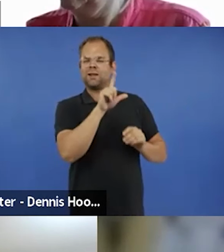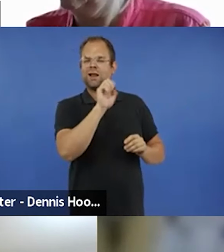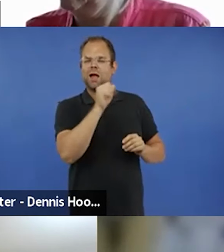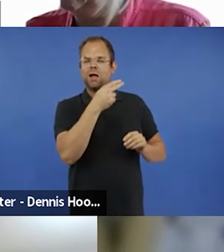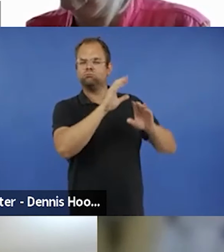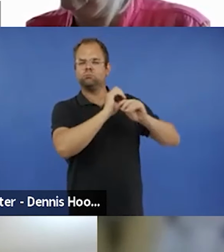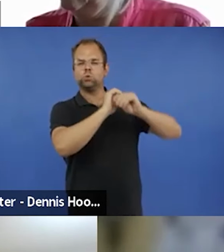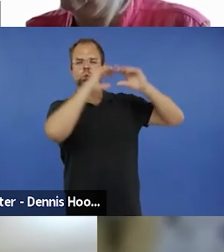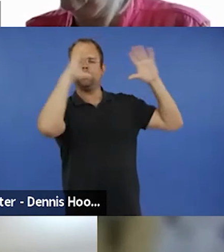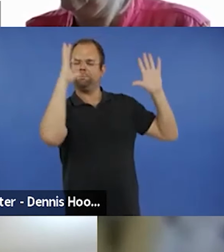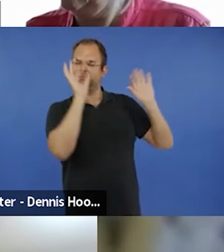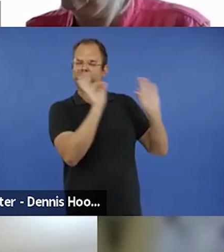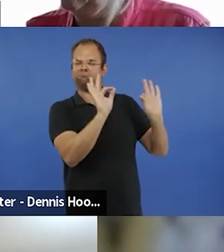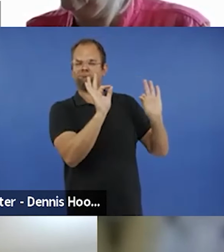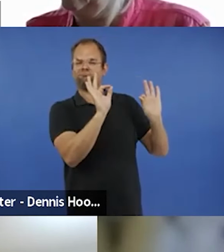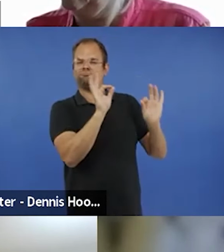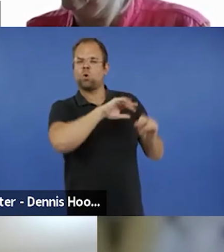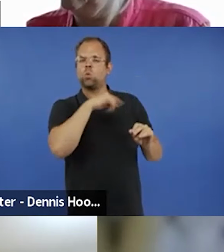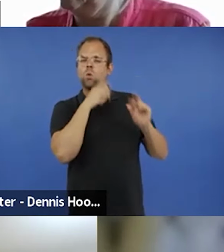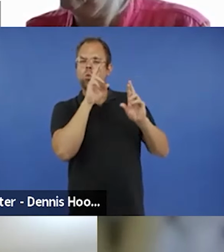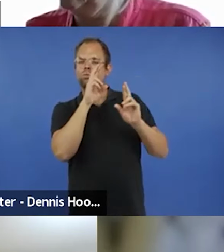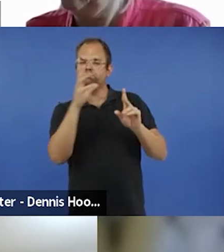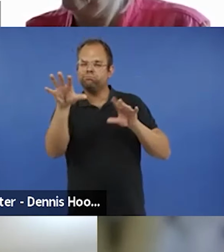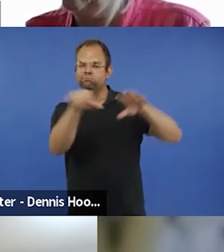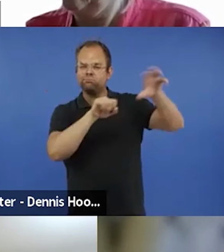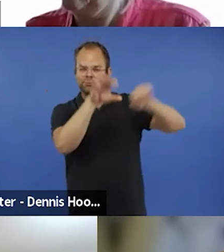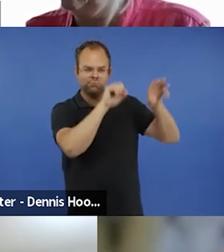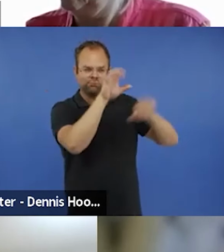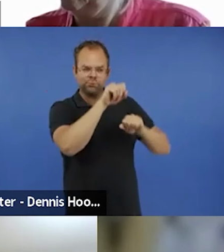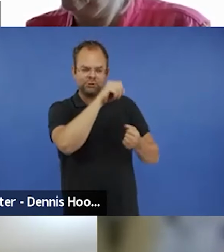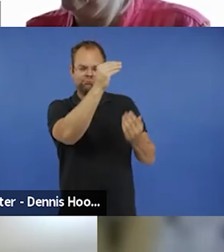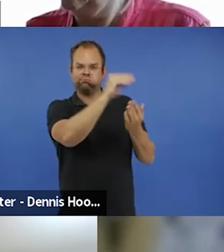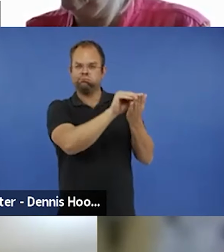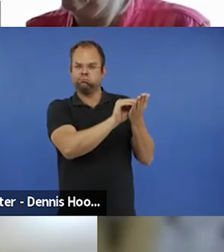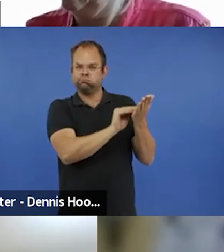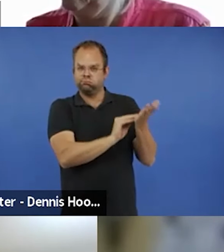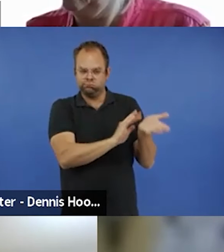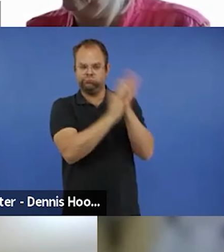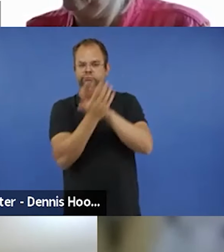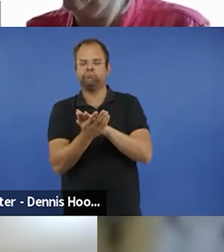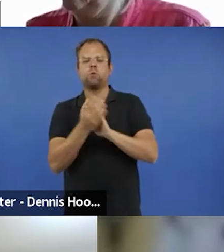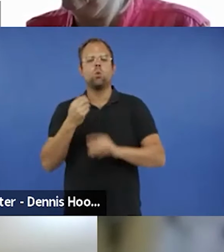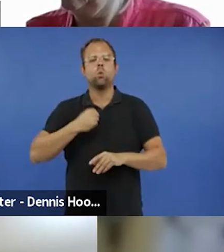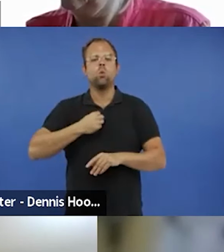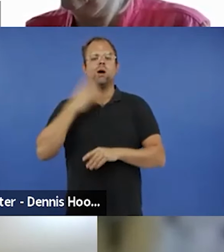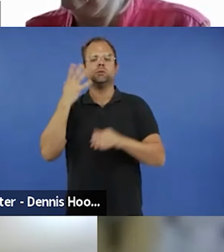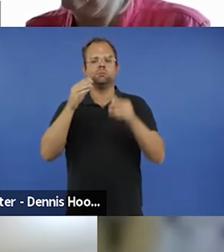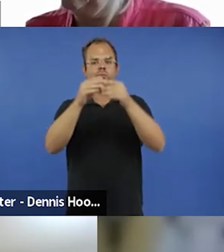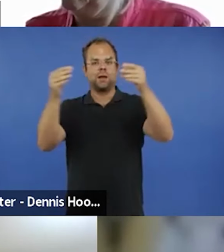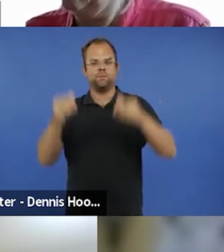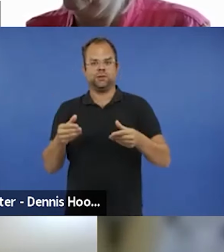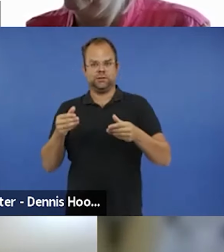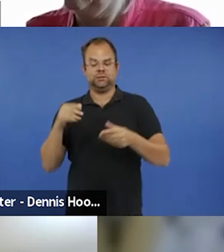in a white paper that would be just a direct reflection of this particular side event,